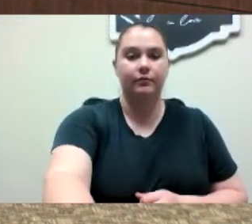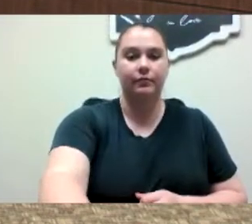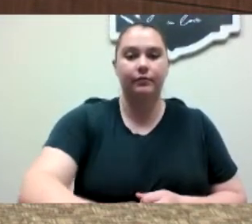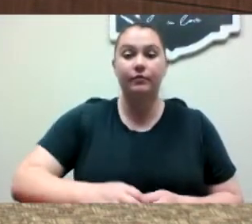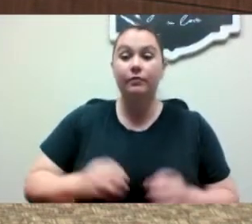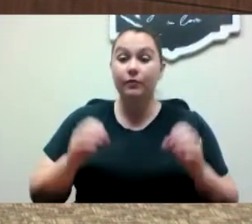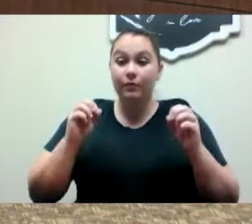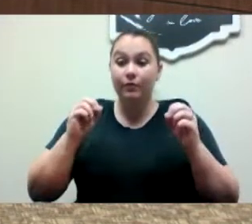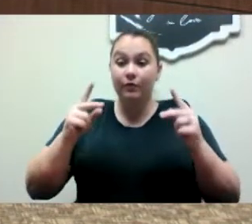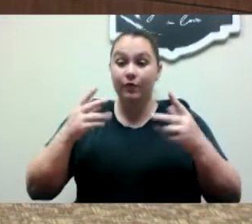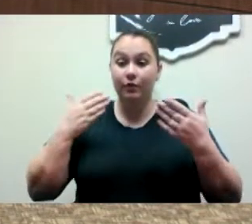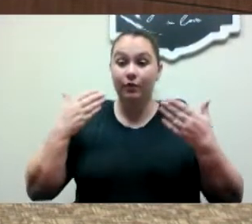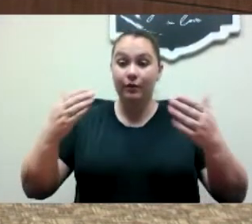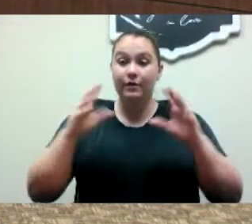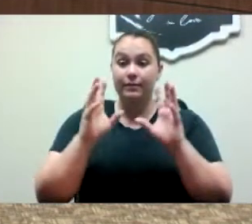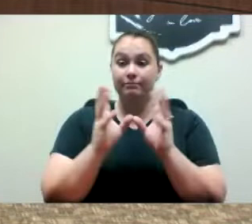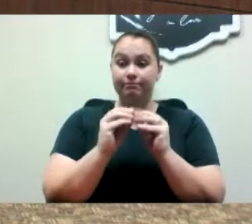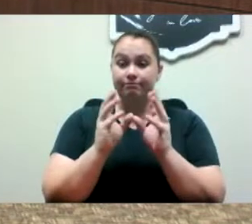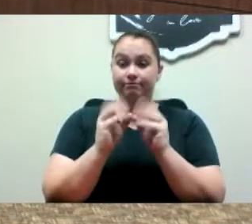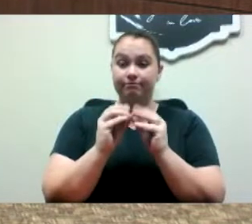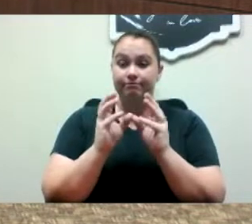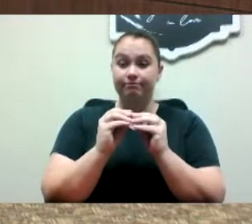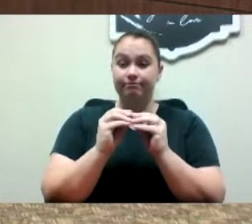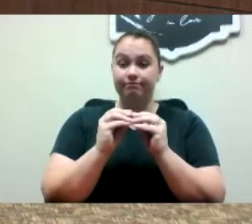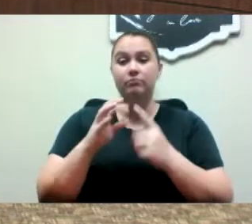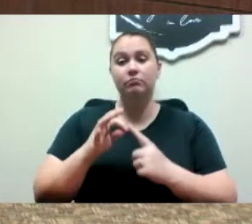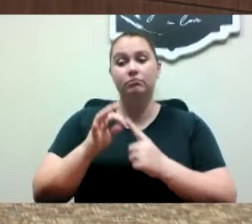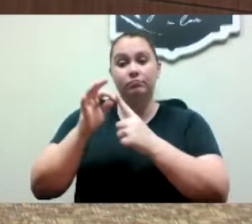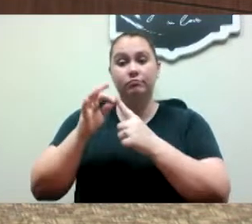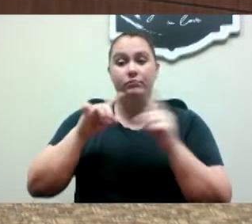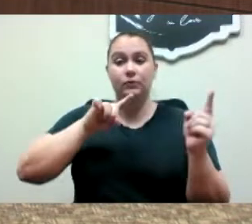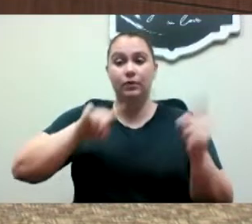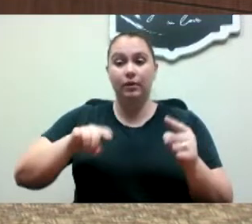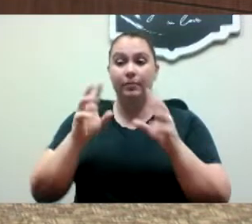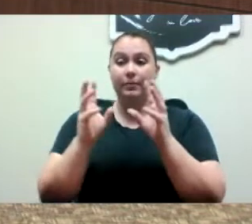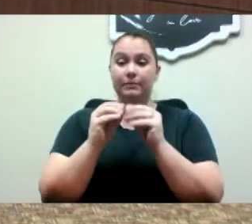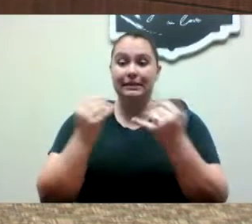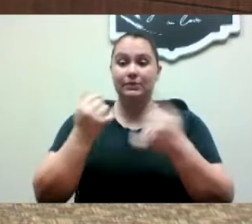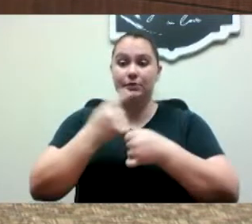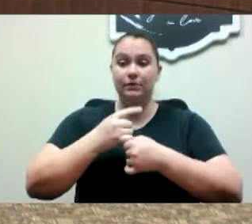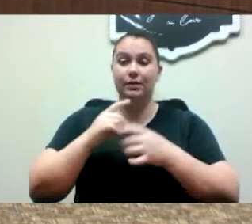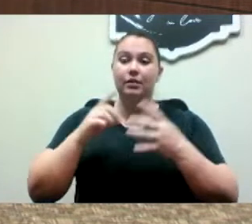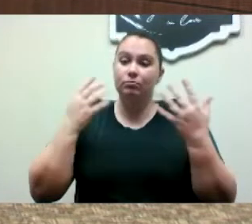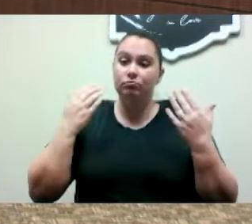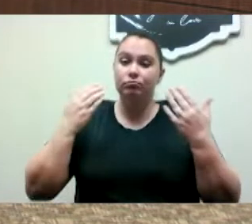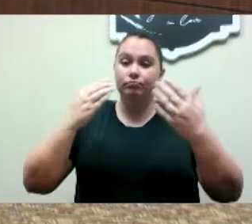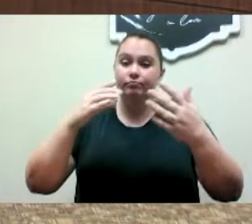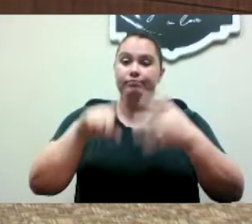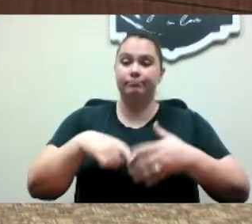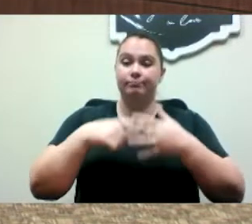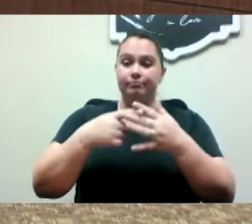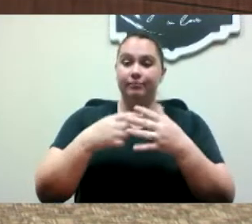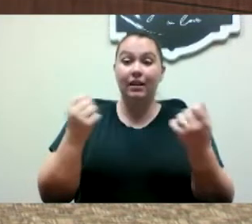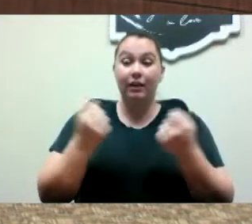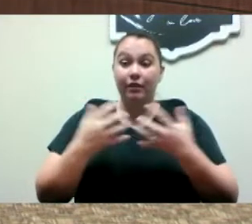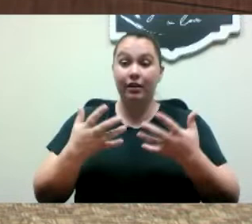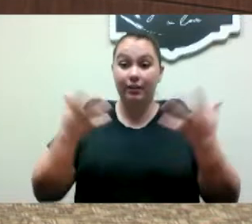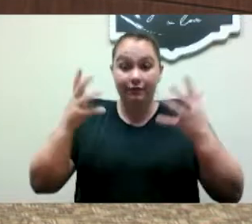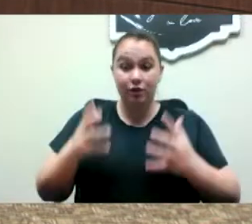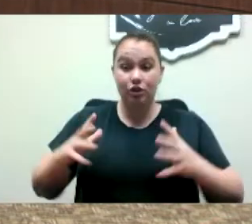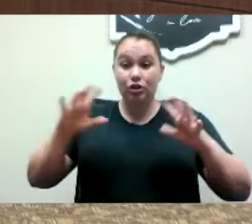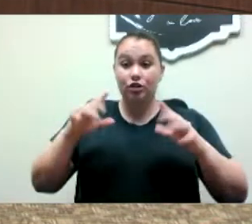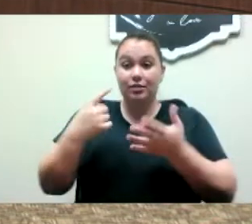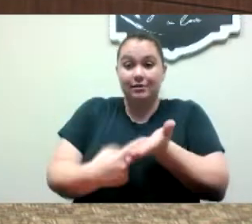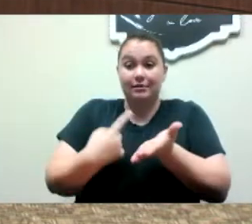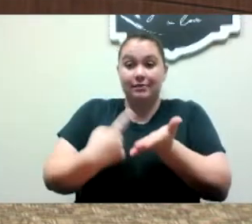All right, I'll call this special meeting of the Waco ISD Board of Trustees to order. All items to be discussed or voted upon